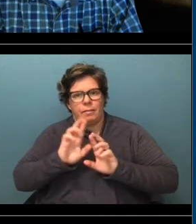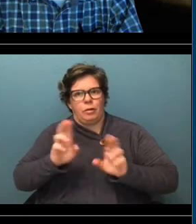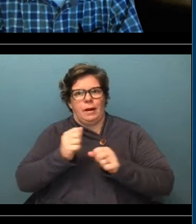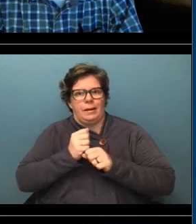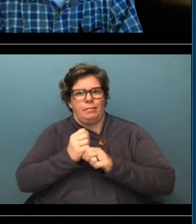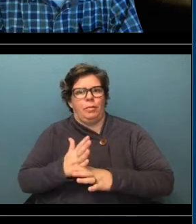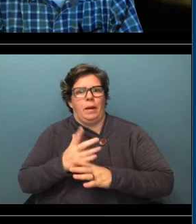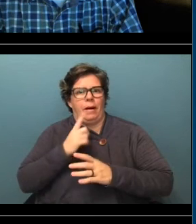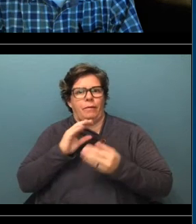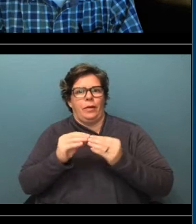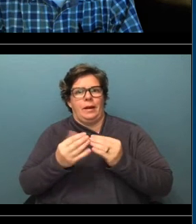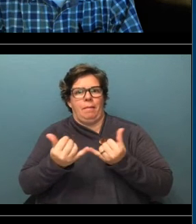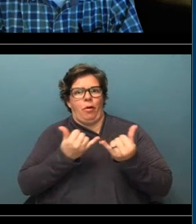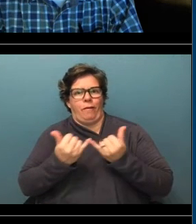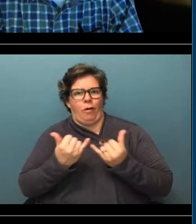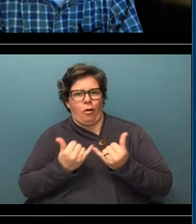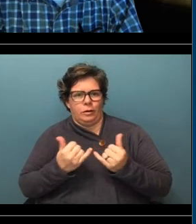the influx of calls.